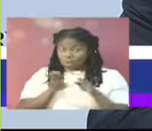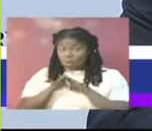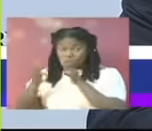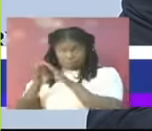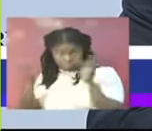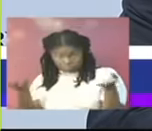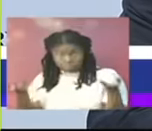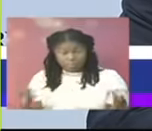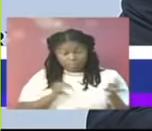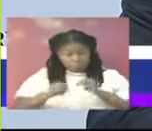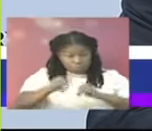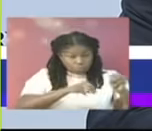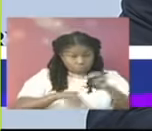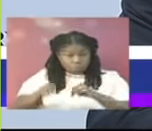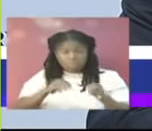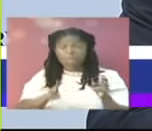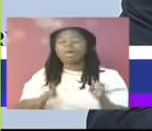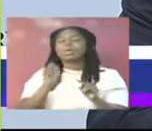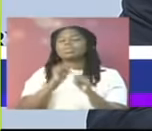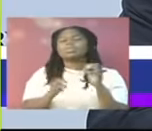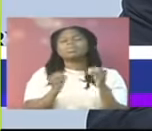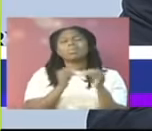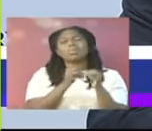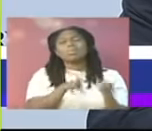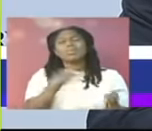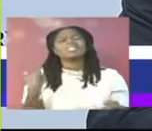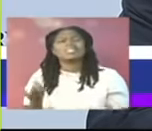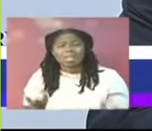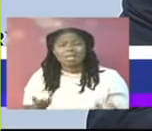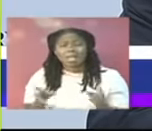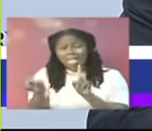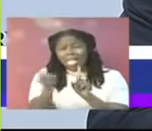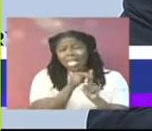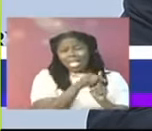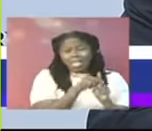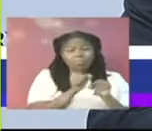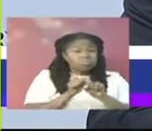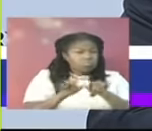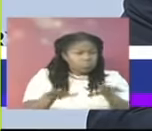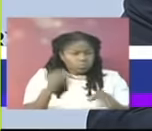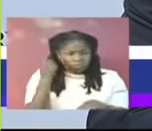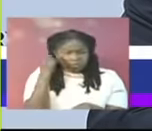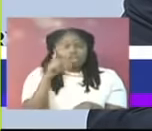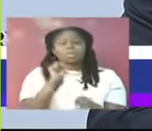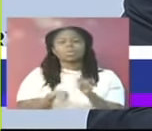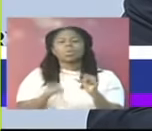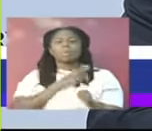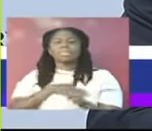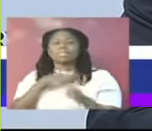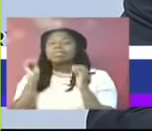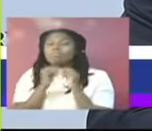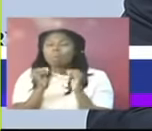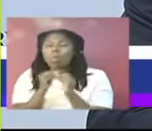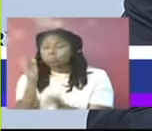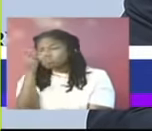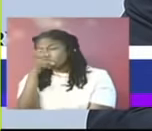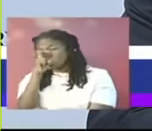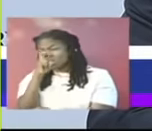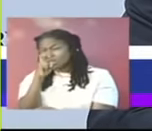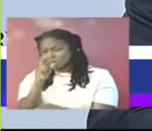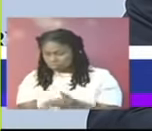transmission, we need to be even more stringent with the public health, the adherence to the public health recommendations in order